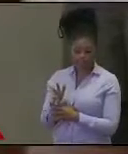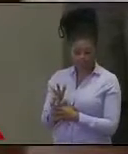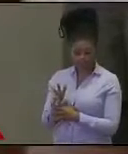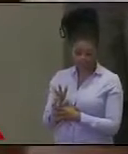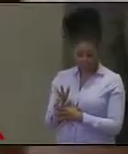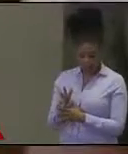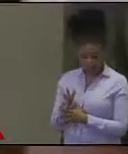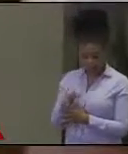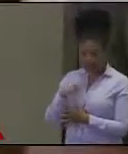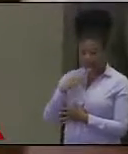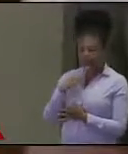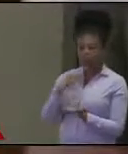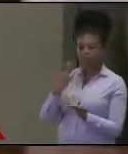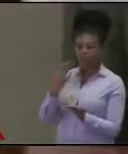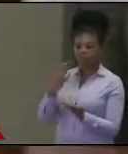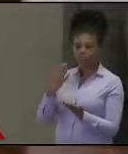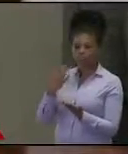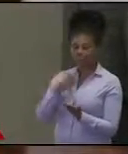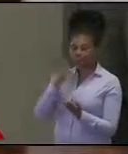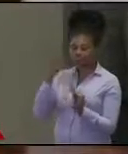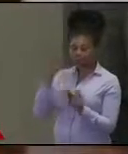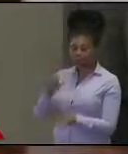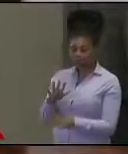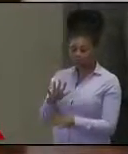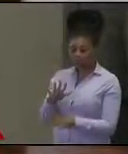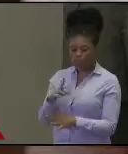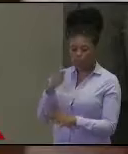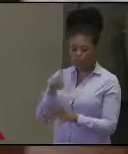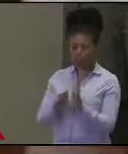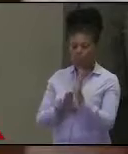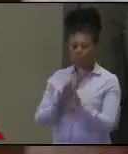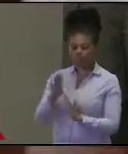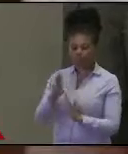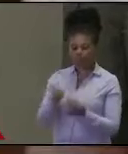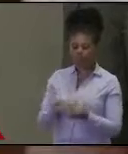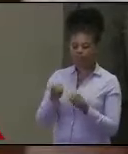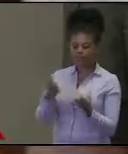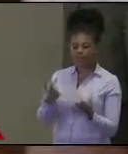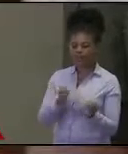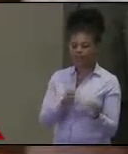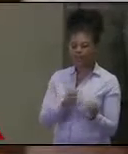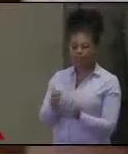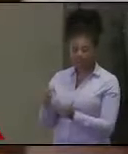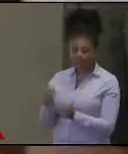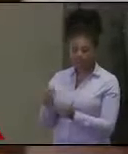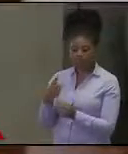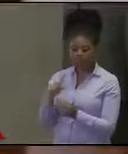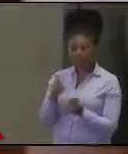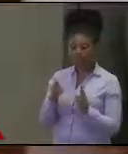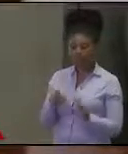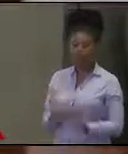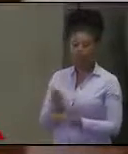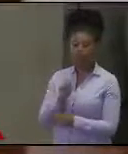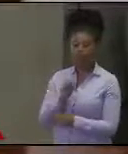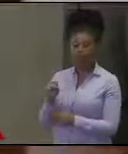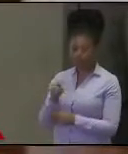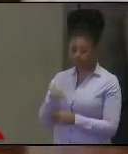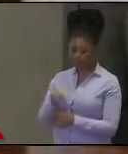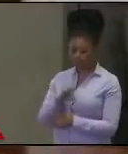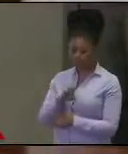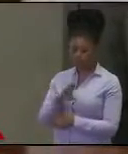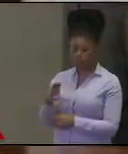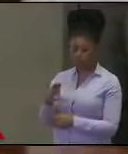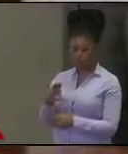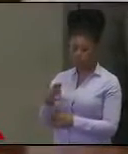nicely articulated it, says accelerating the delivery of sustainable integrated human settlement in the Eastern